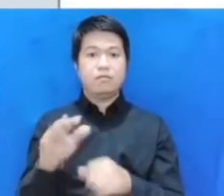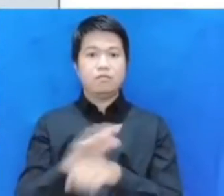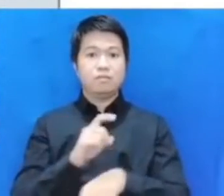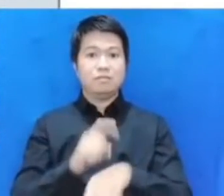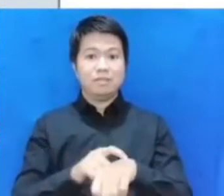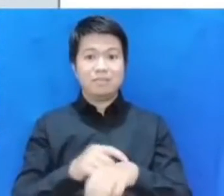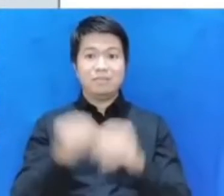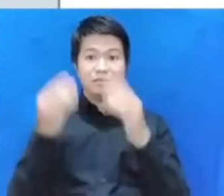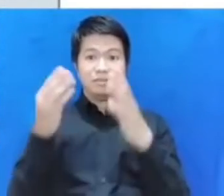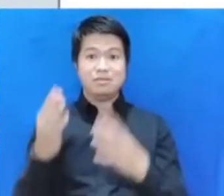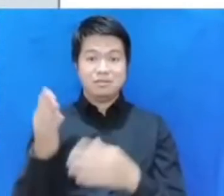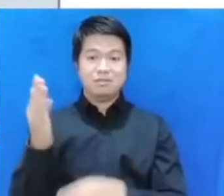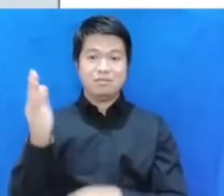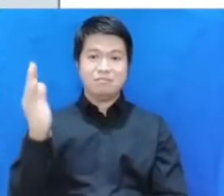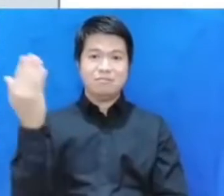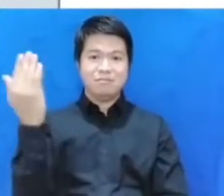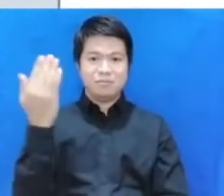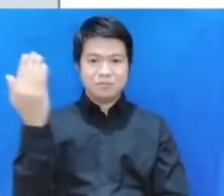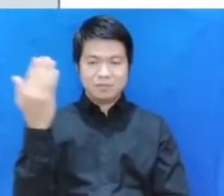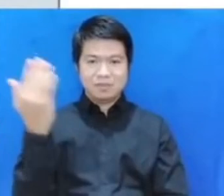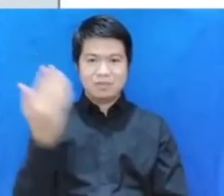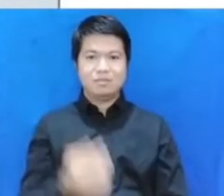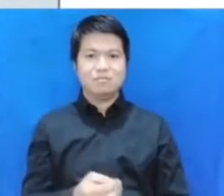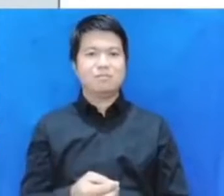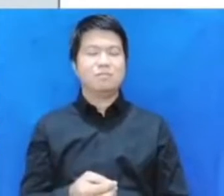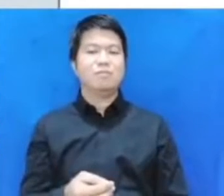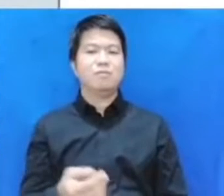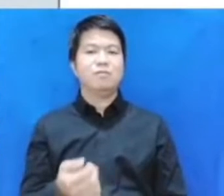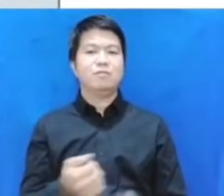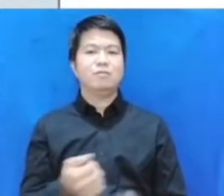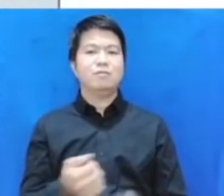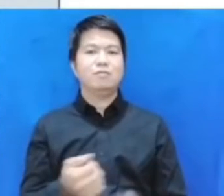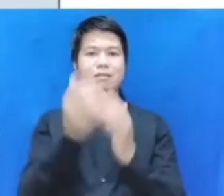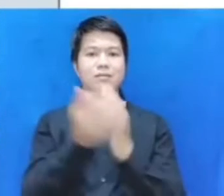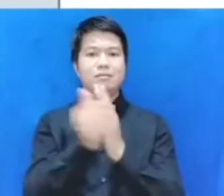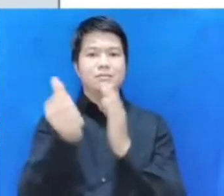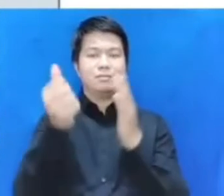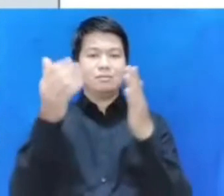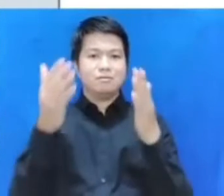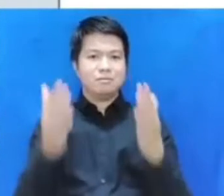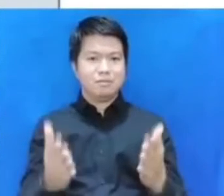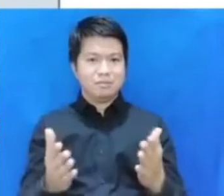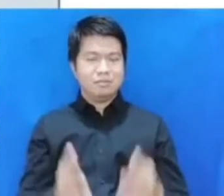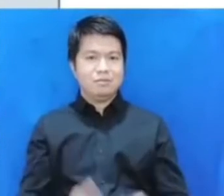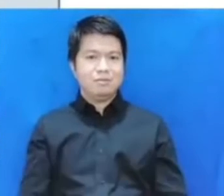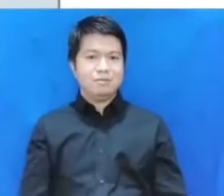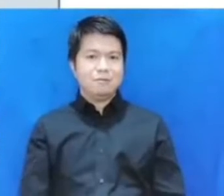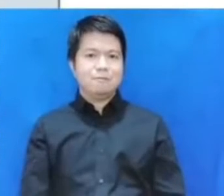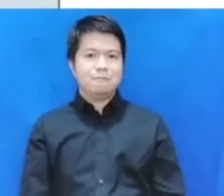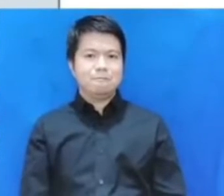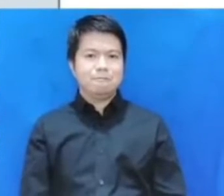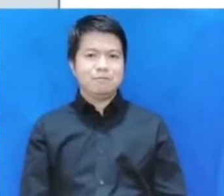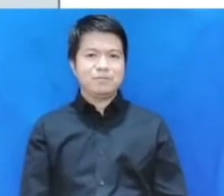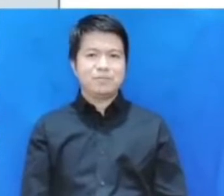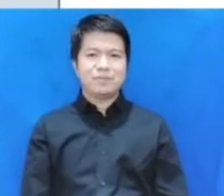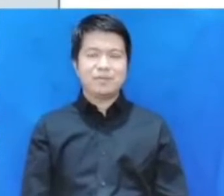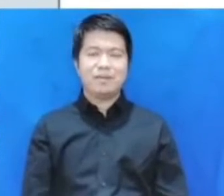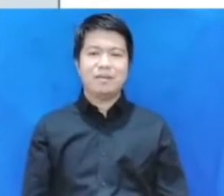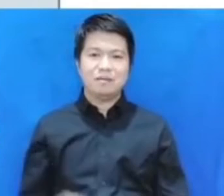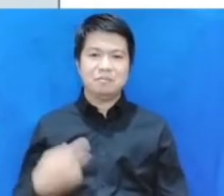highly proficient teachers. Okay. So I'm giving you time to actually see, yung summary of